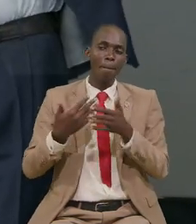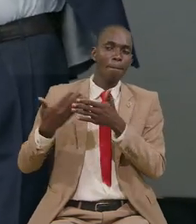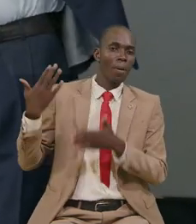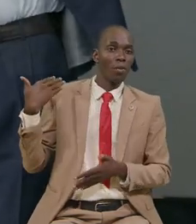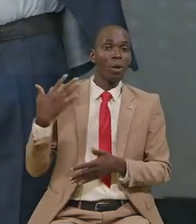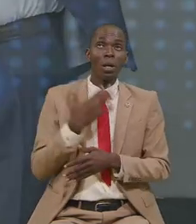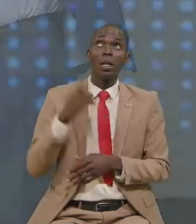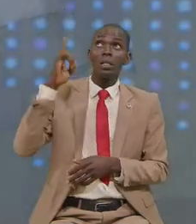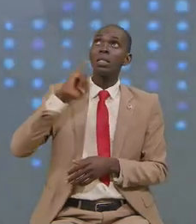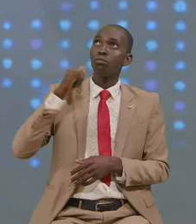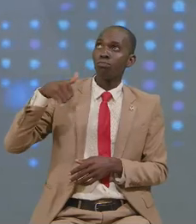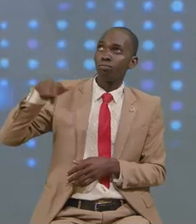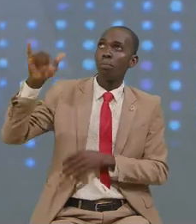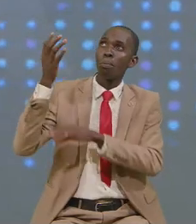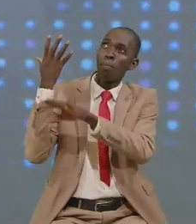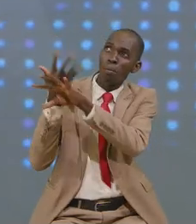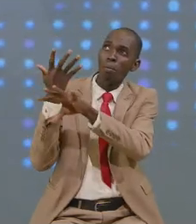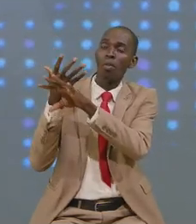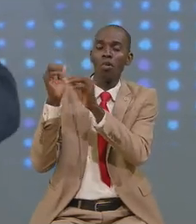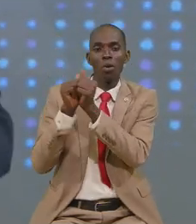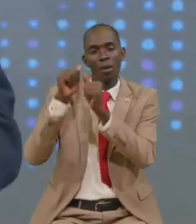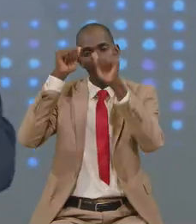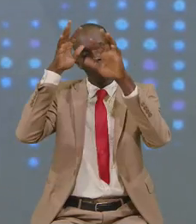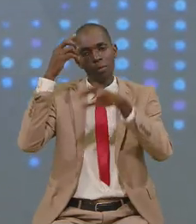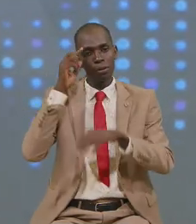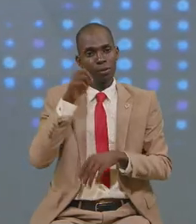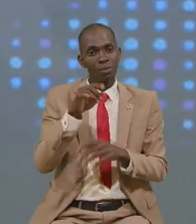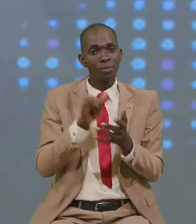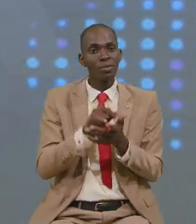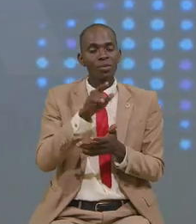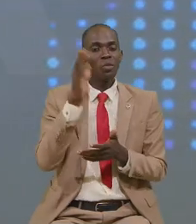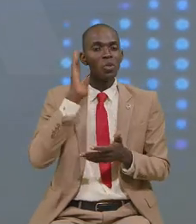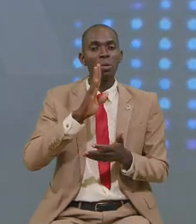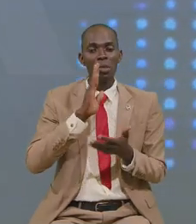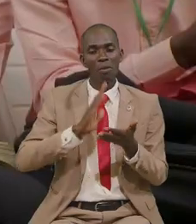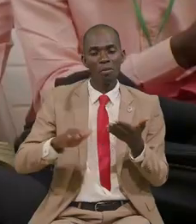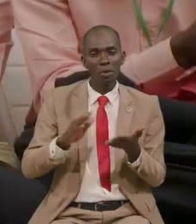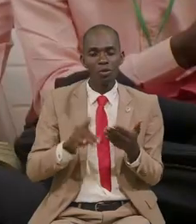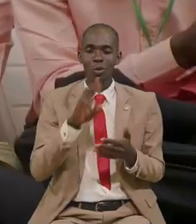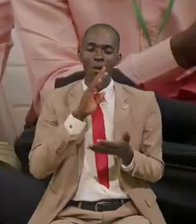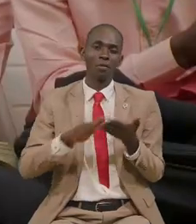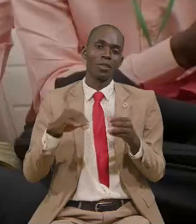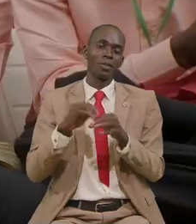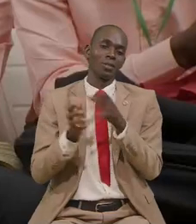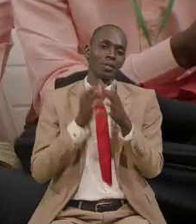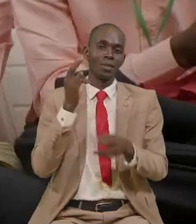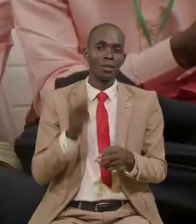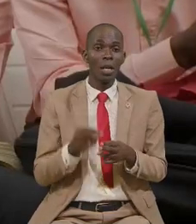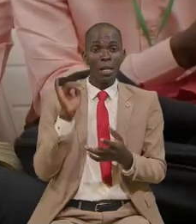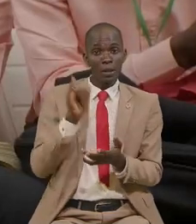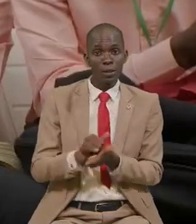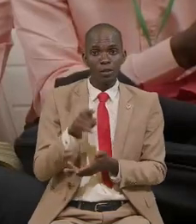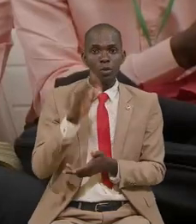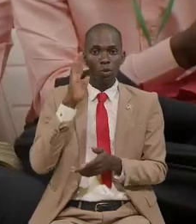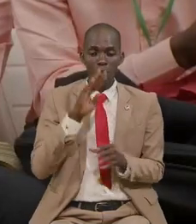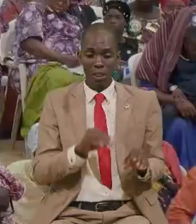pleading with the Father for you that you'll be forgiven, you're forgiven. That you'll be set free,